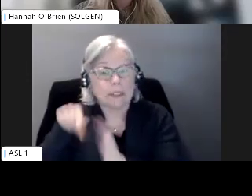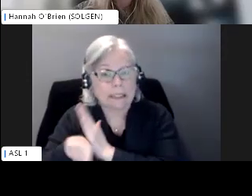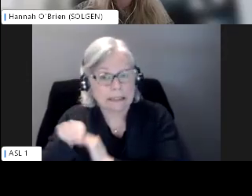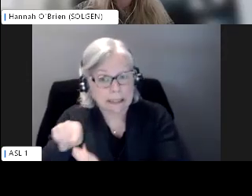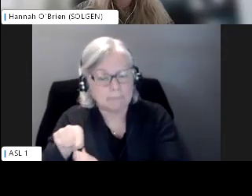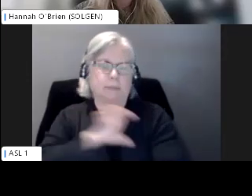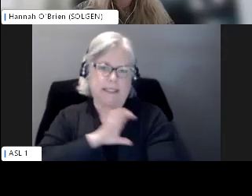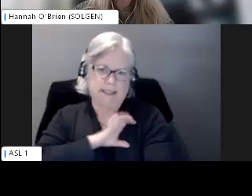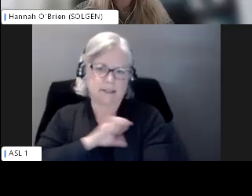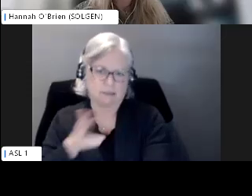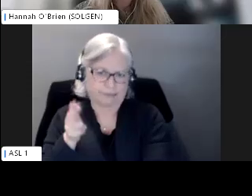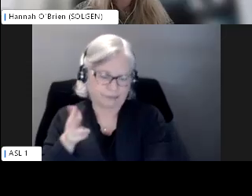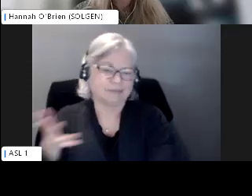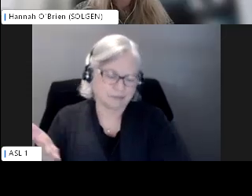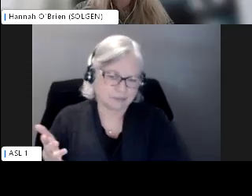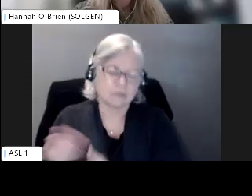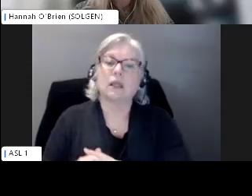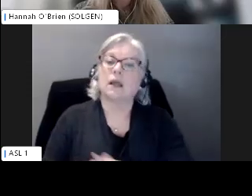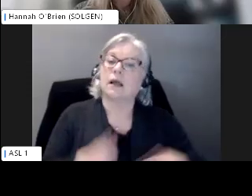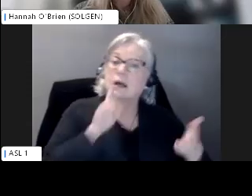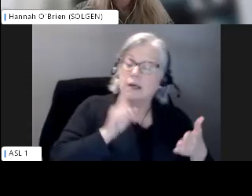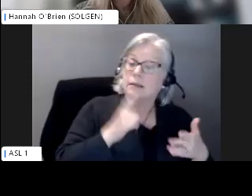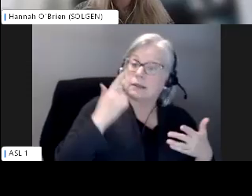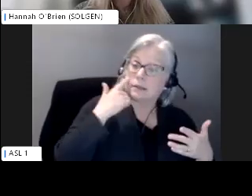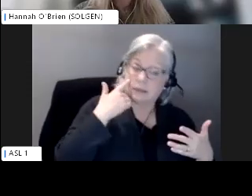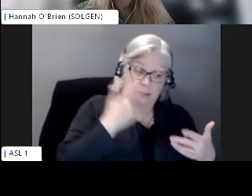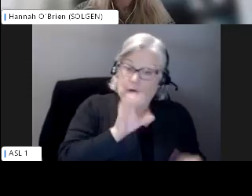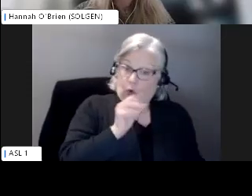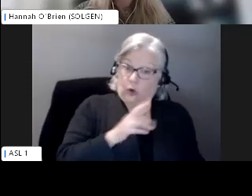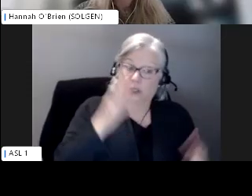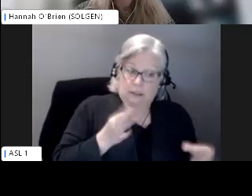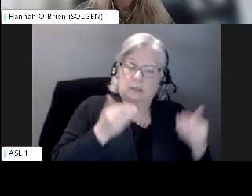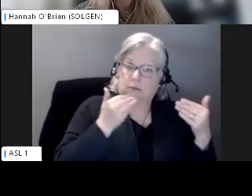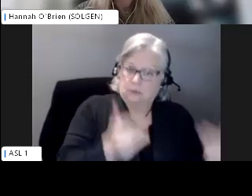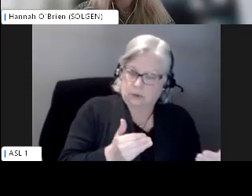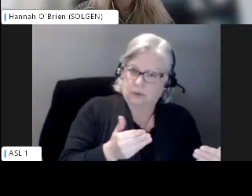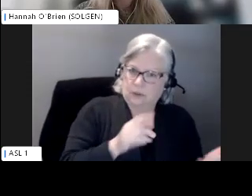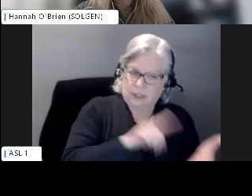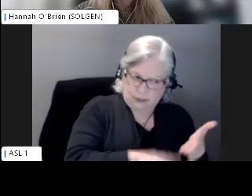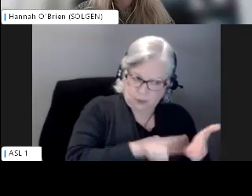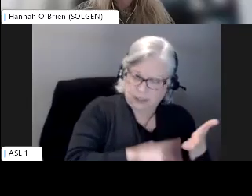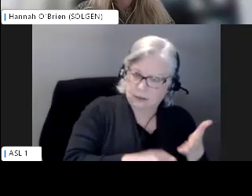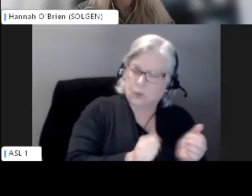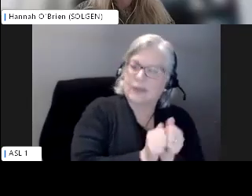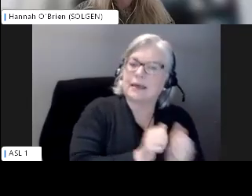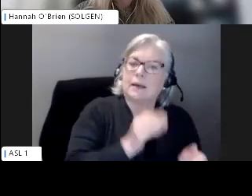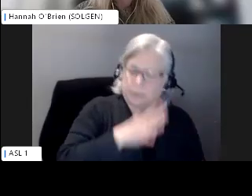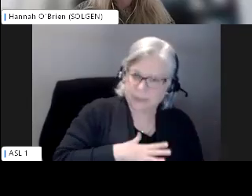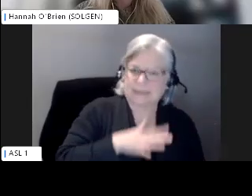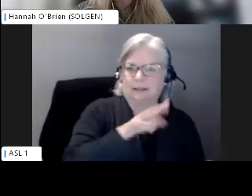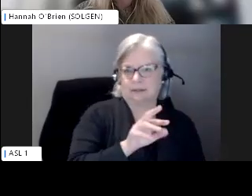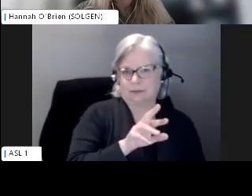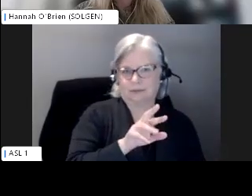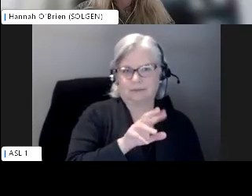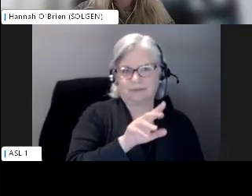was determined that a discretionary inquest was necessary into the death of Mrs. Ryan I told you about the